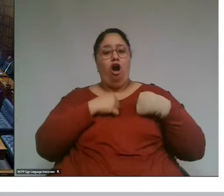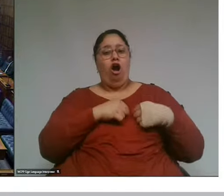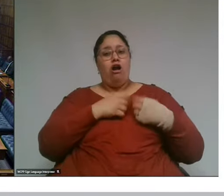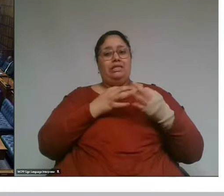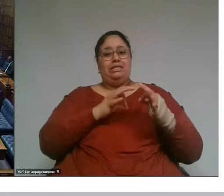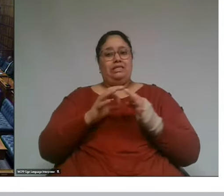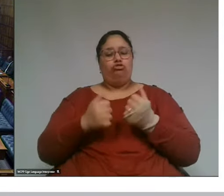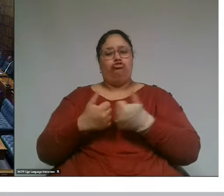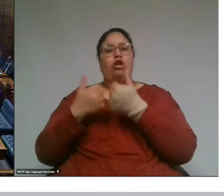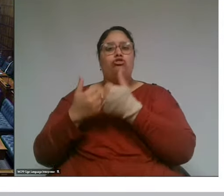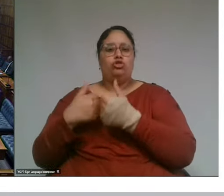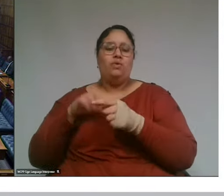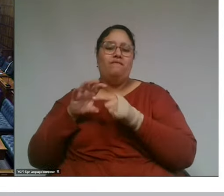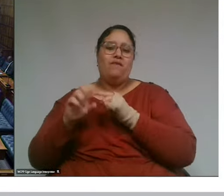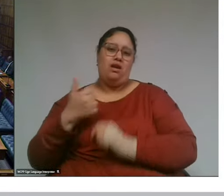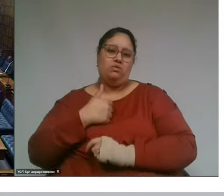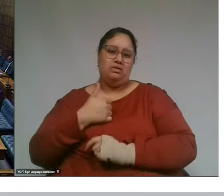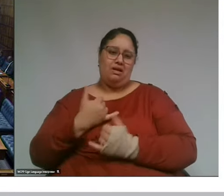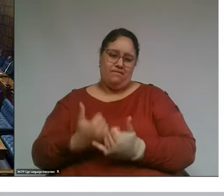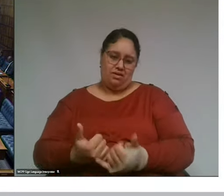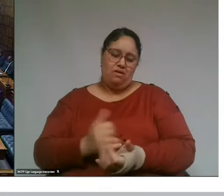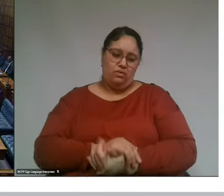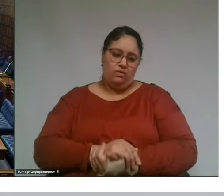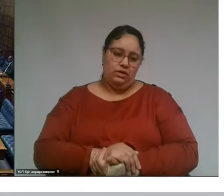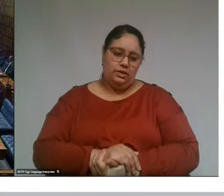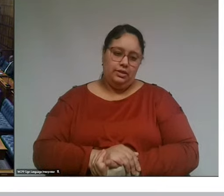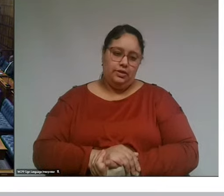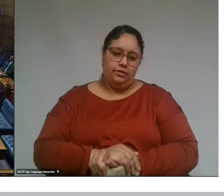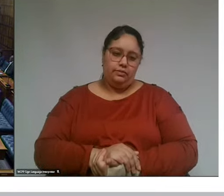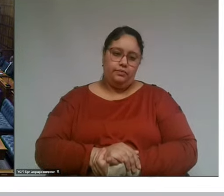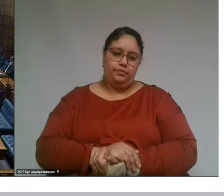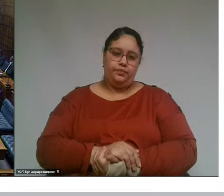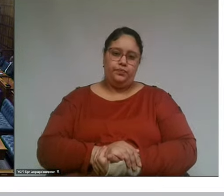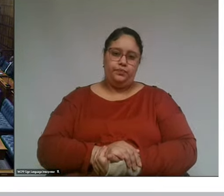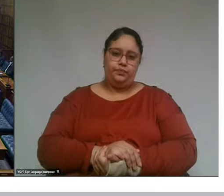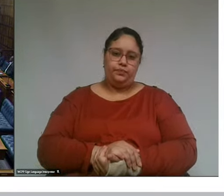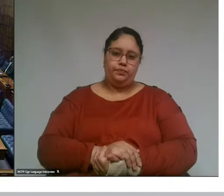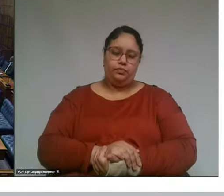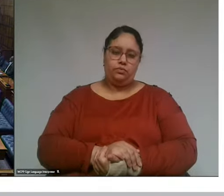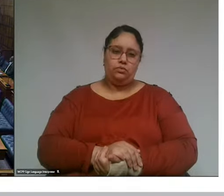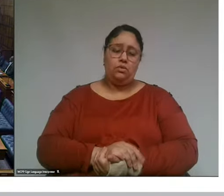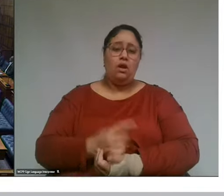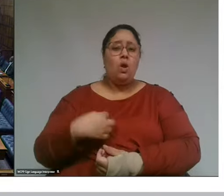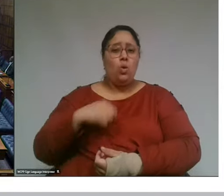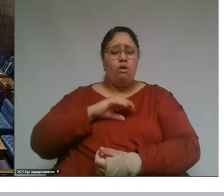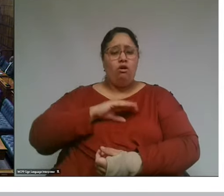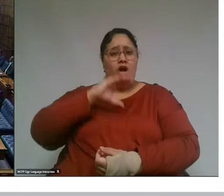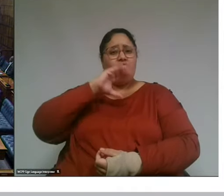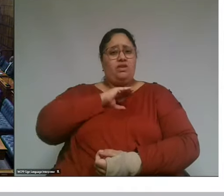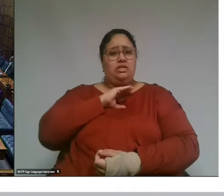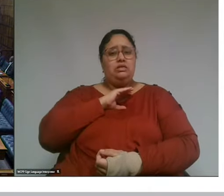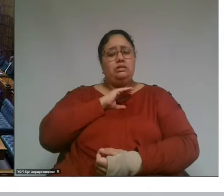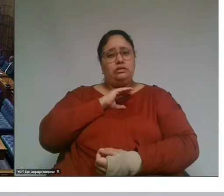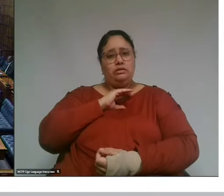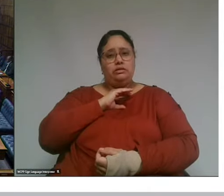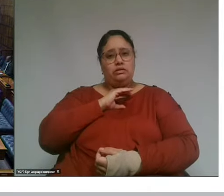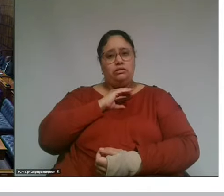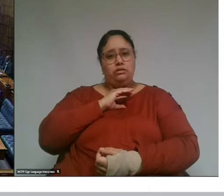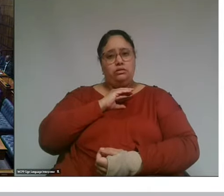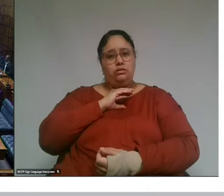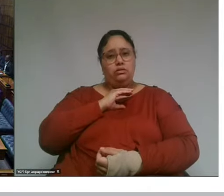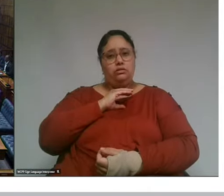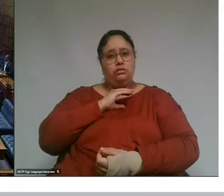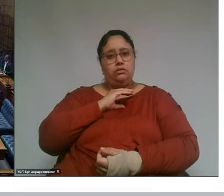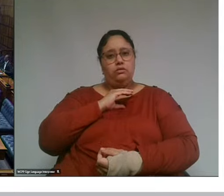of challenge that we find ourselves in we are confident that we can uh